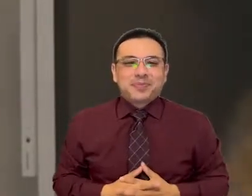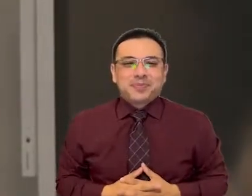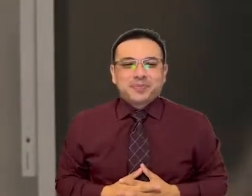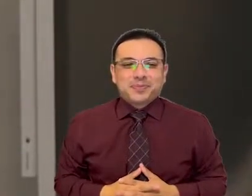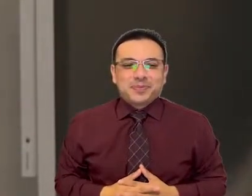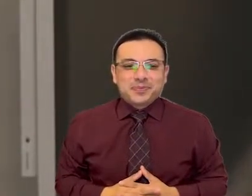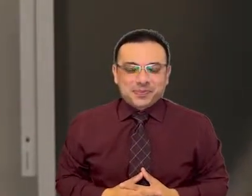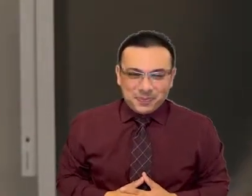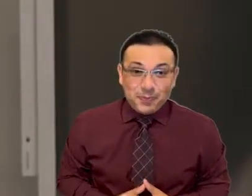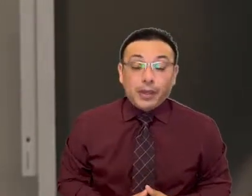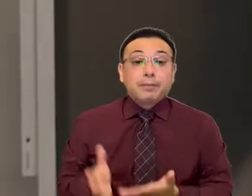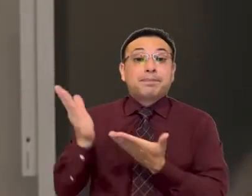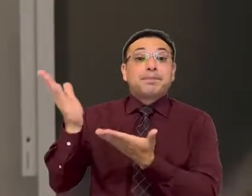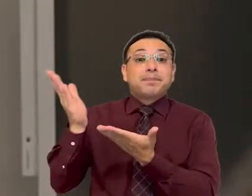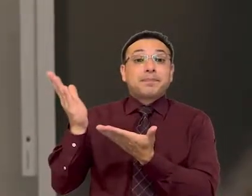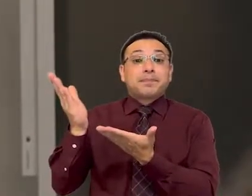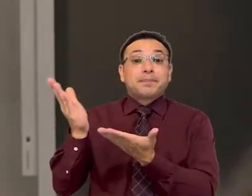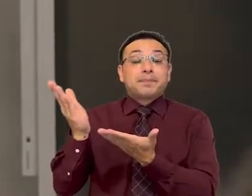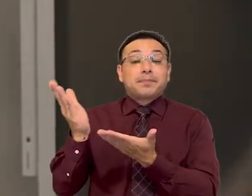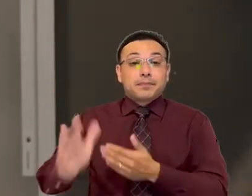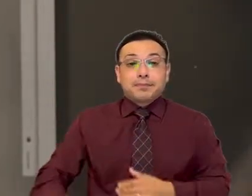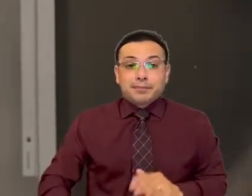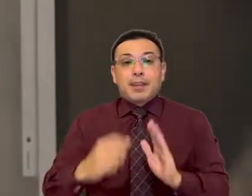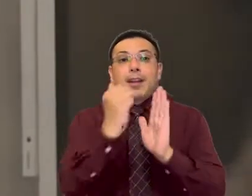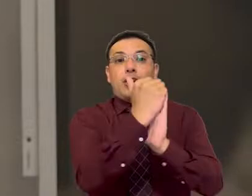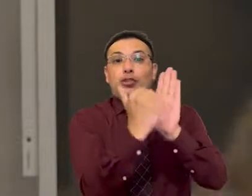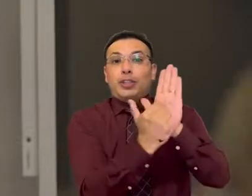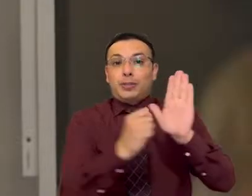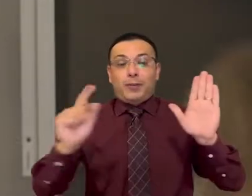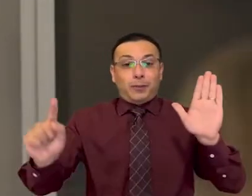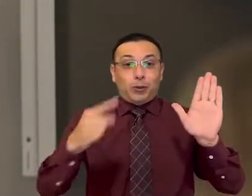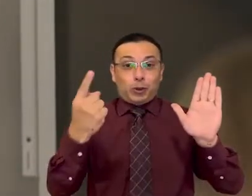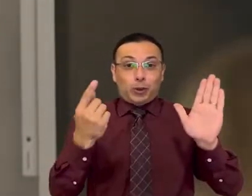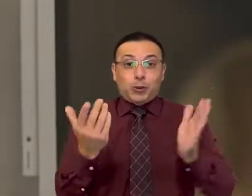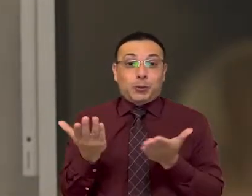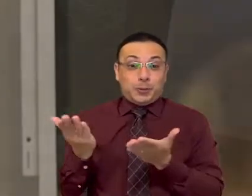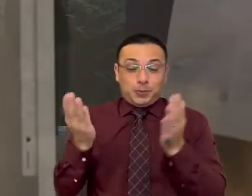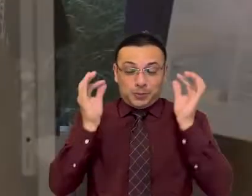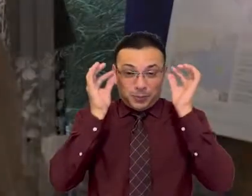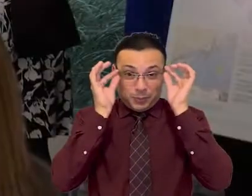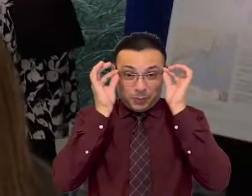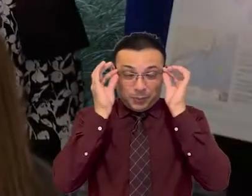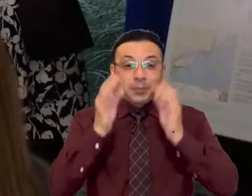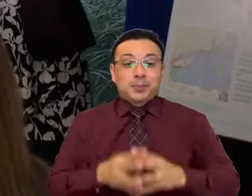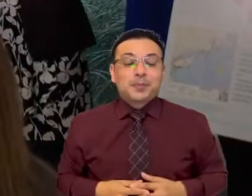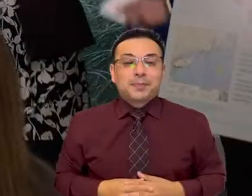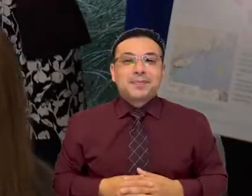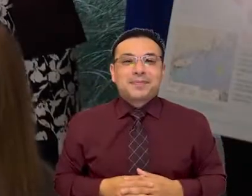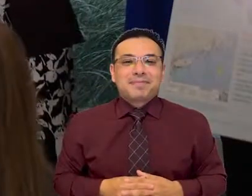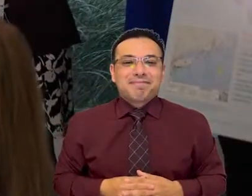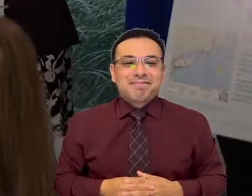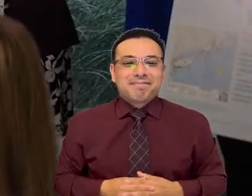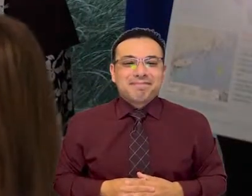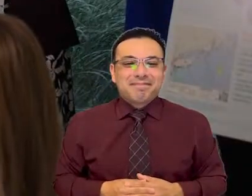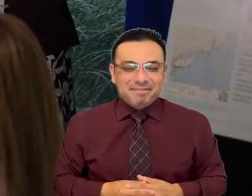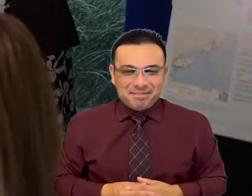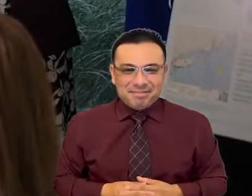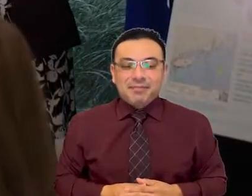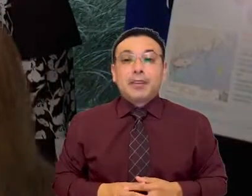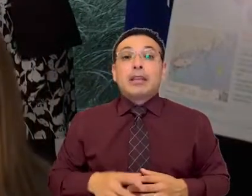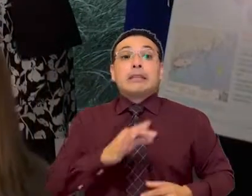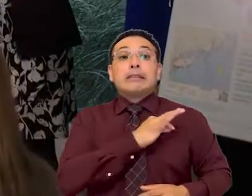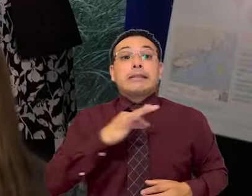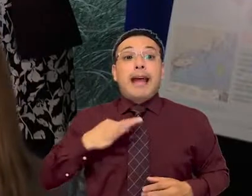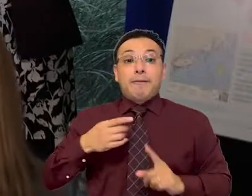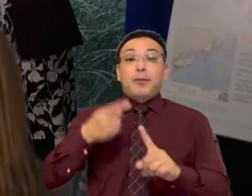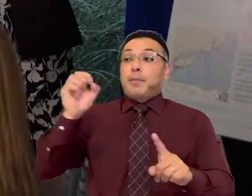All right, first our agenda. Let me see if I can get this going. Fabulous. So we have a number of Equinor staff